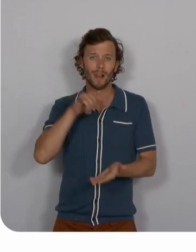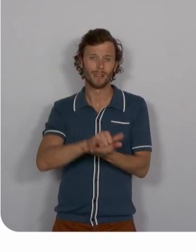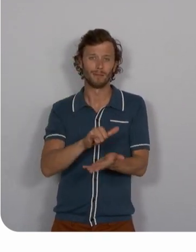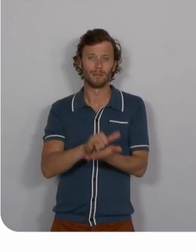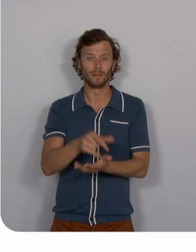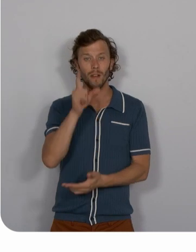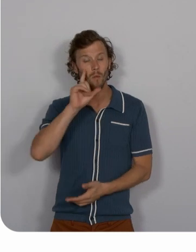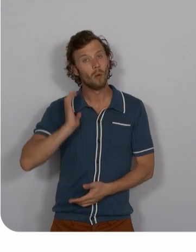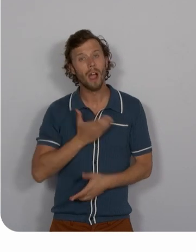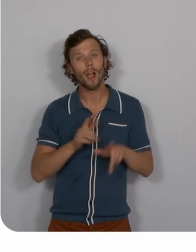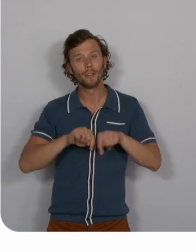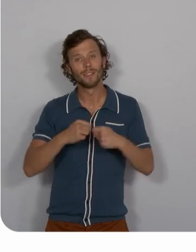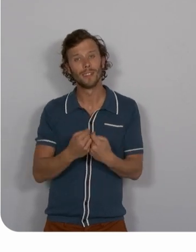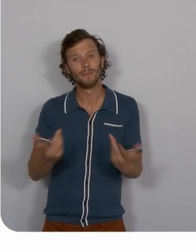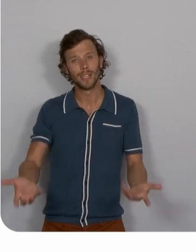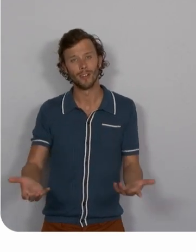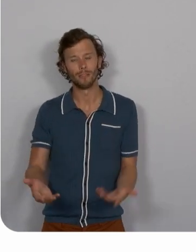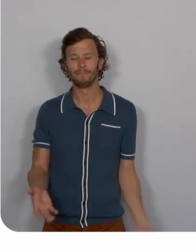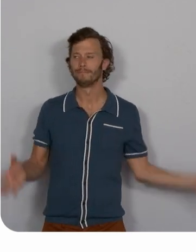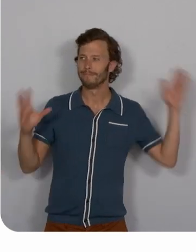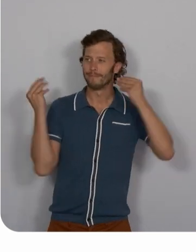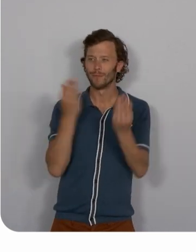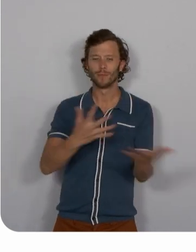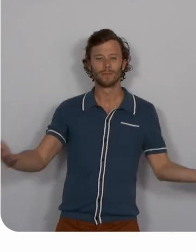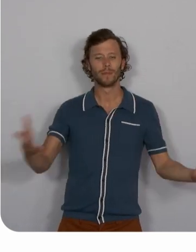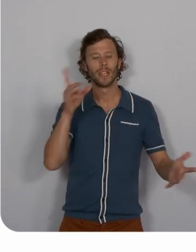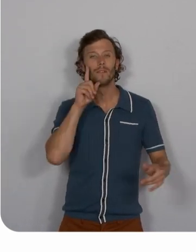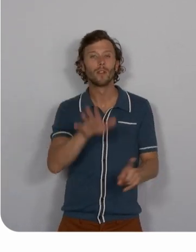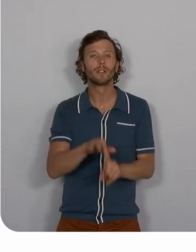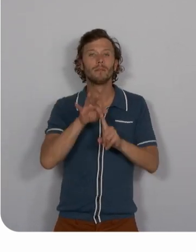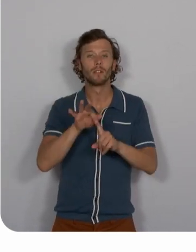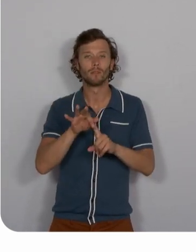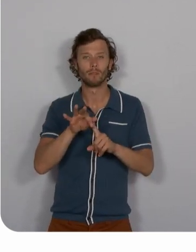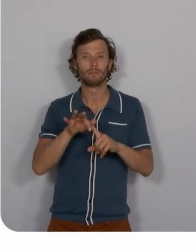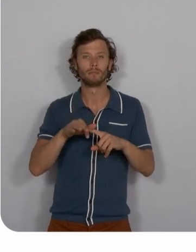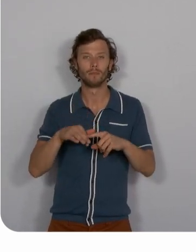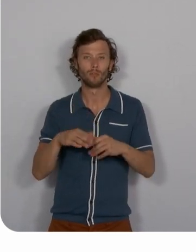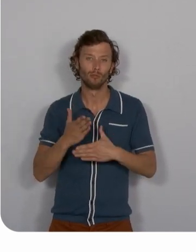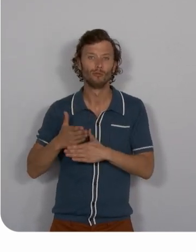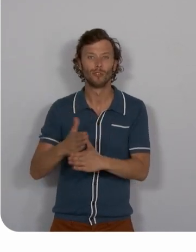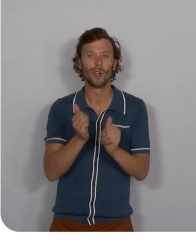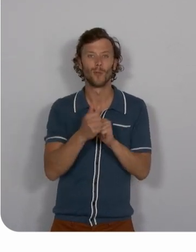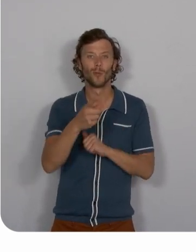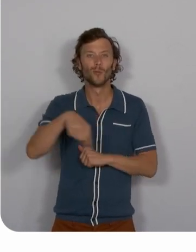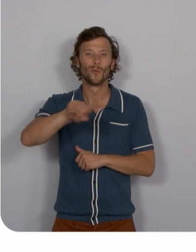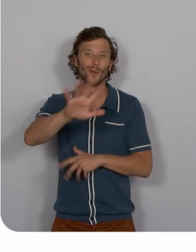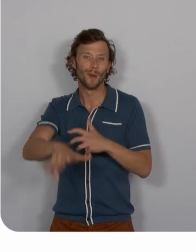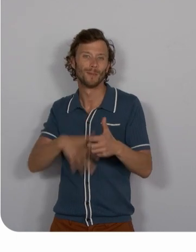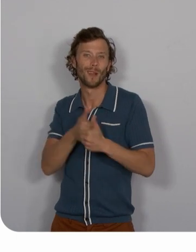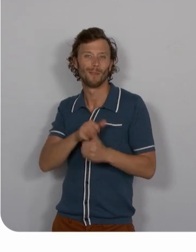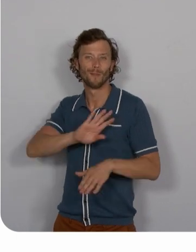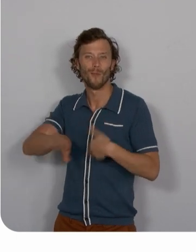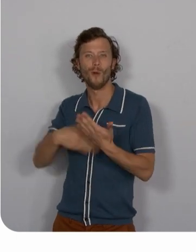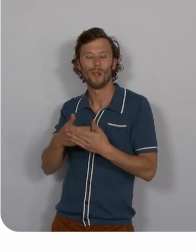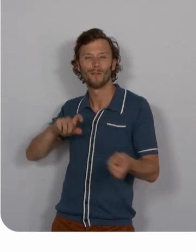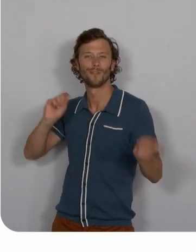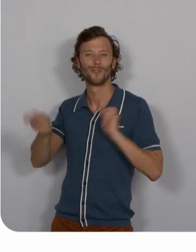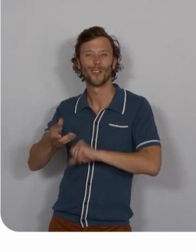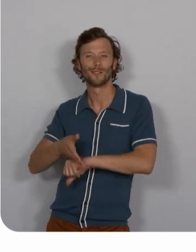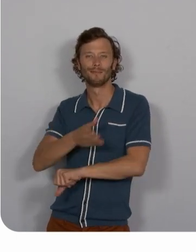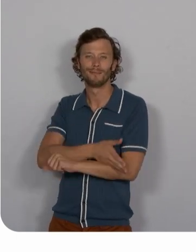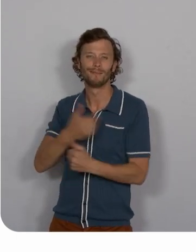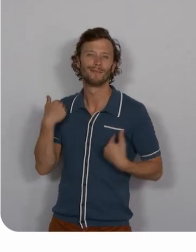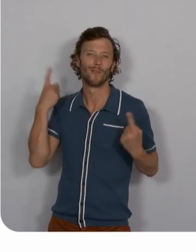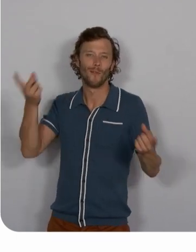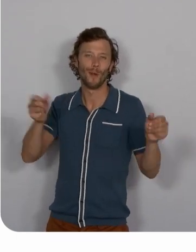has been super special to share these new AI experiences with you and walk you through all of the advancements that have made